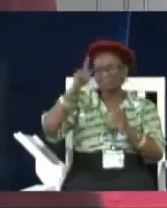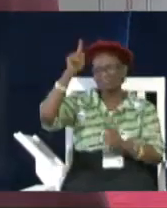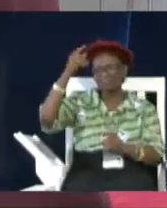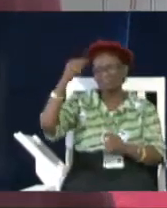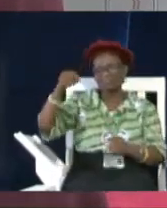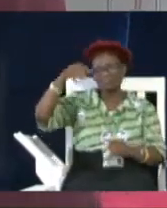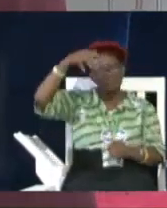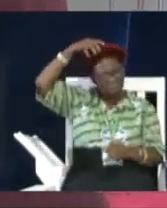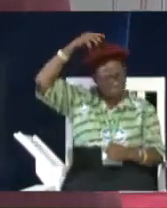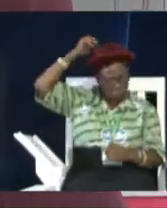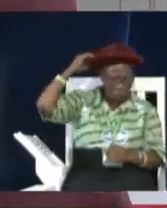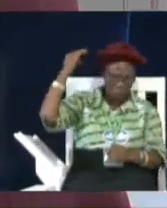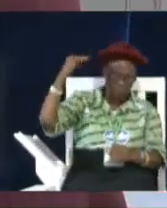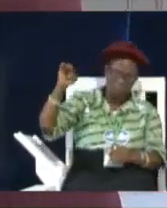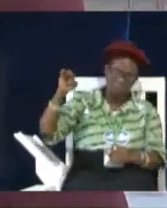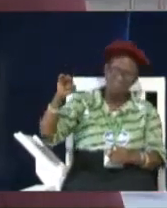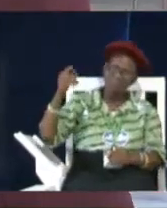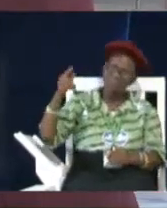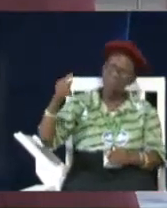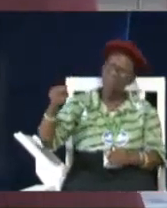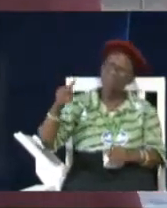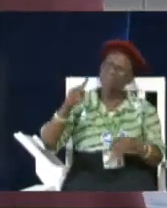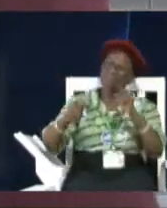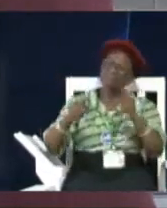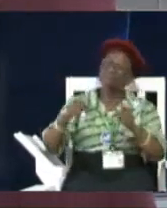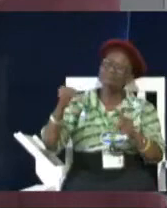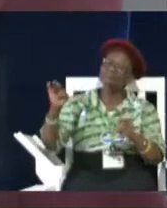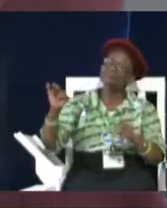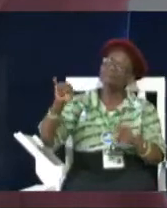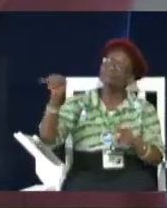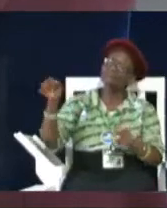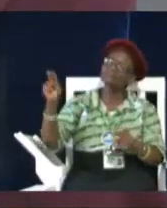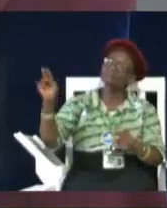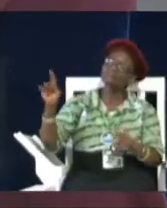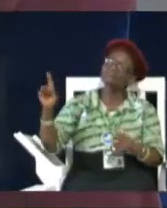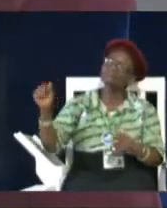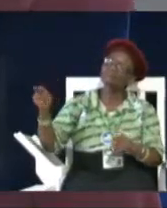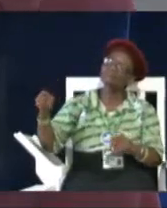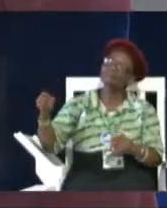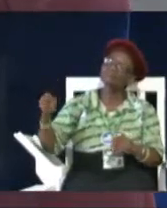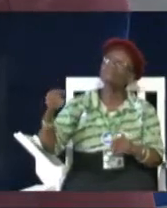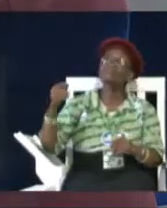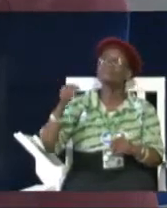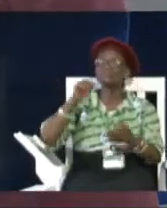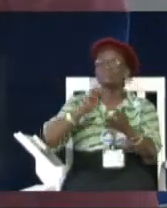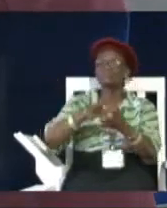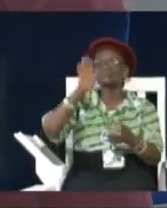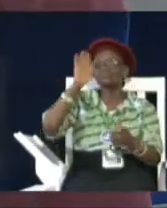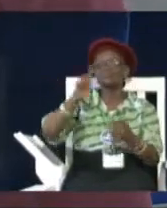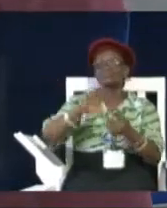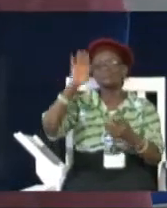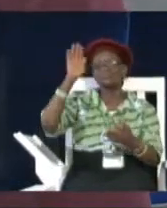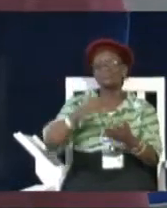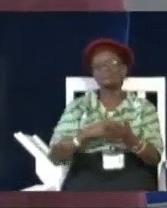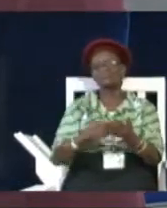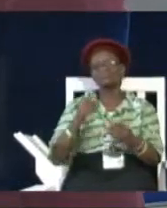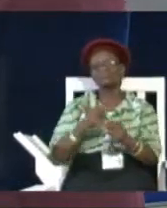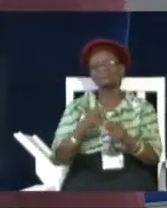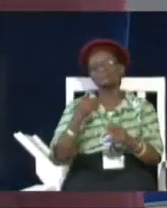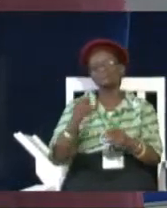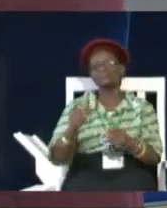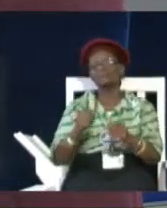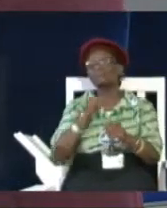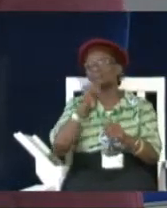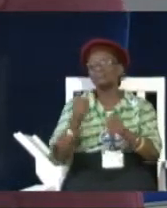Judah, glory be to your holy name. The unchangeable changer, the